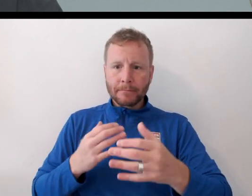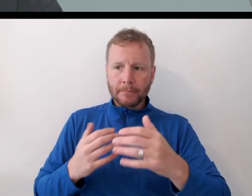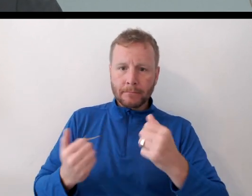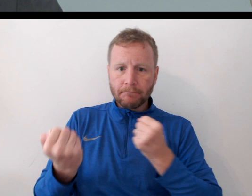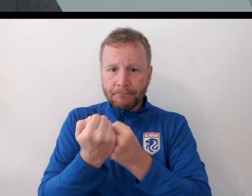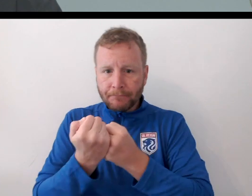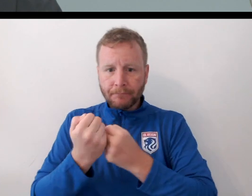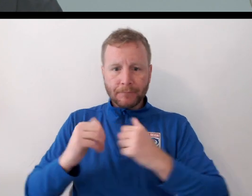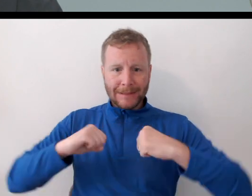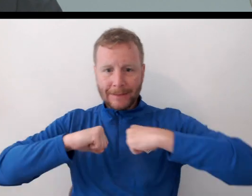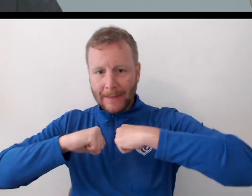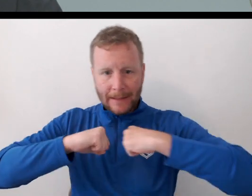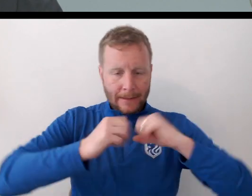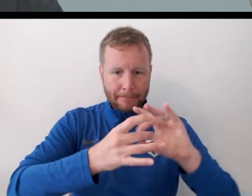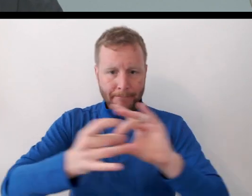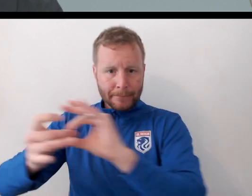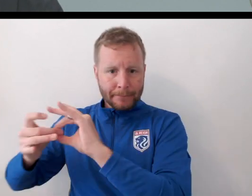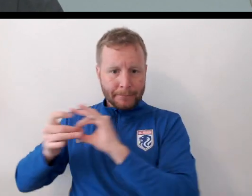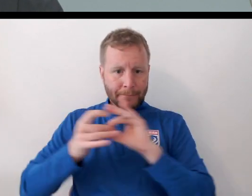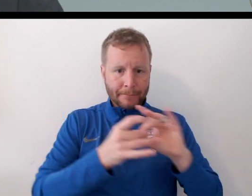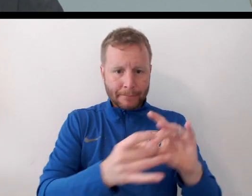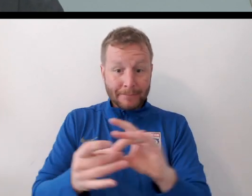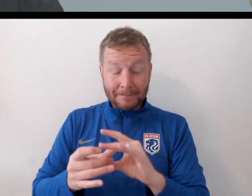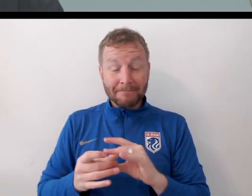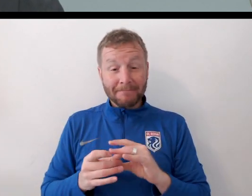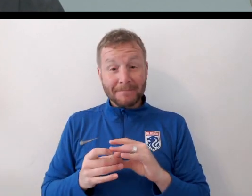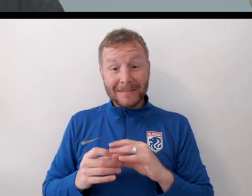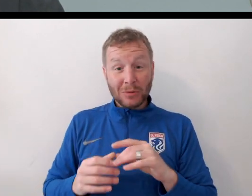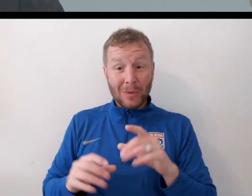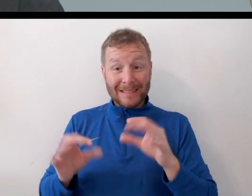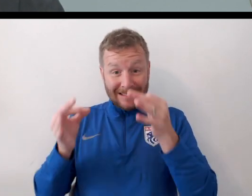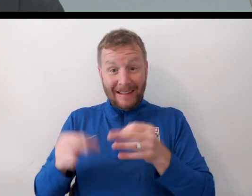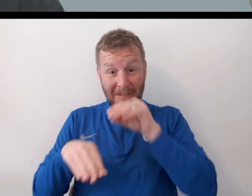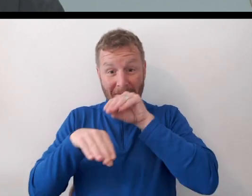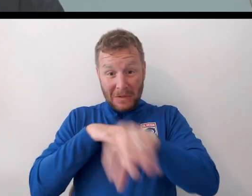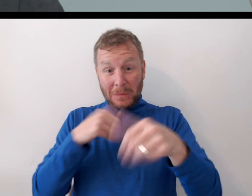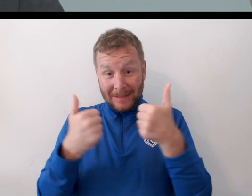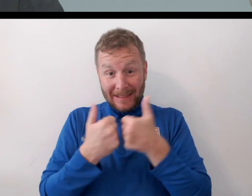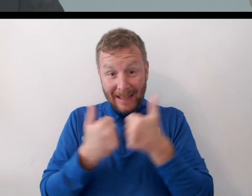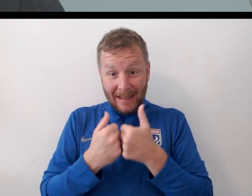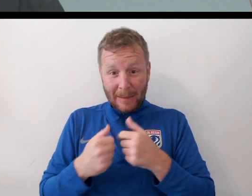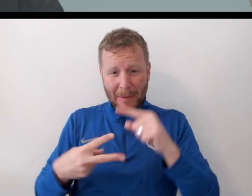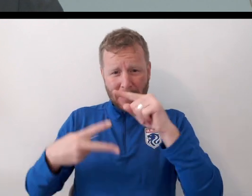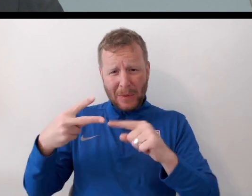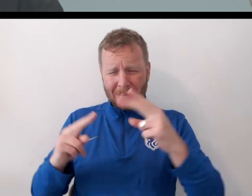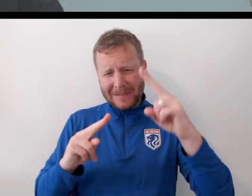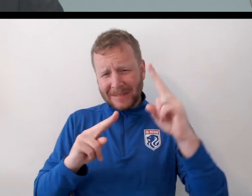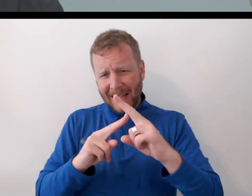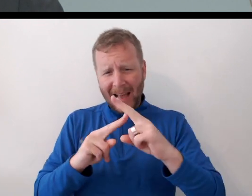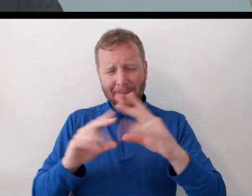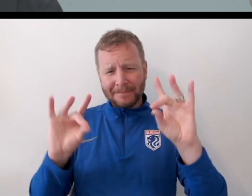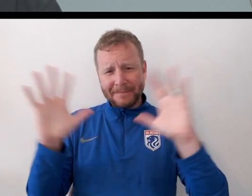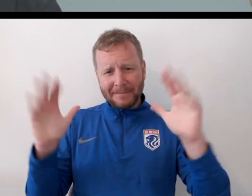able to defend well as a unit. So yeah, I mean, it definitely changes the game, but the two are